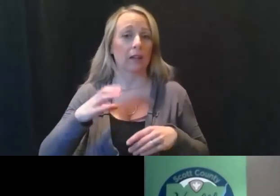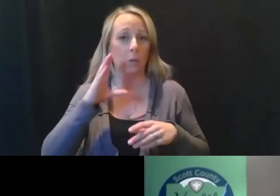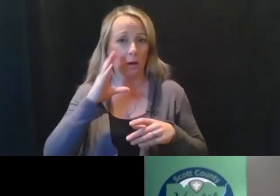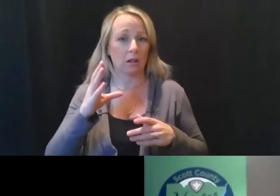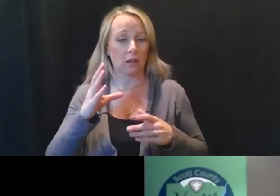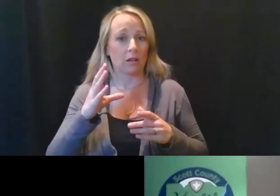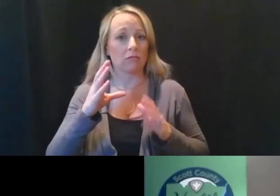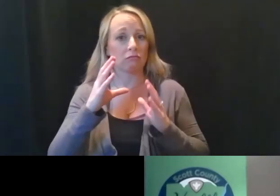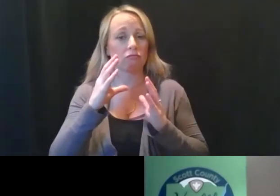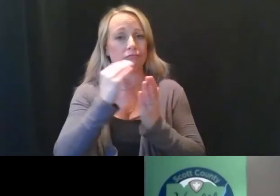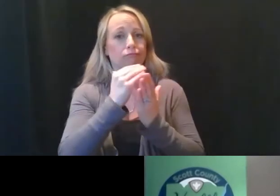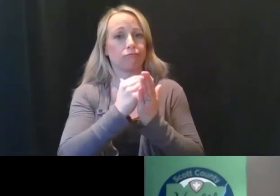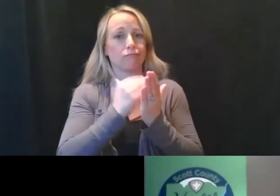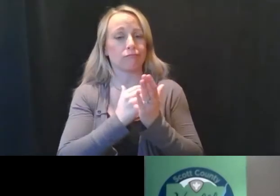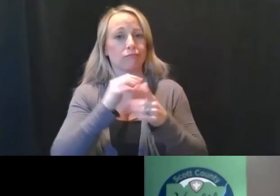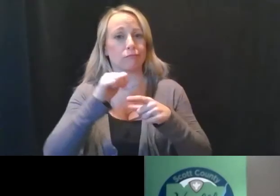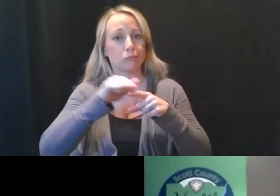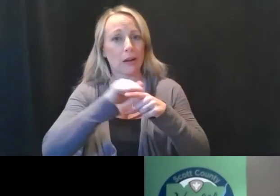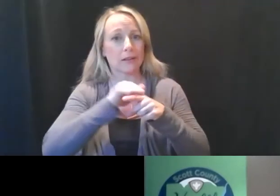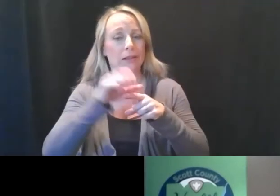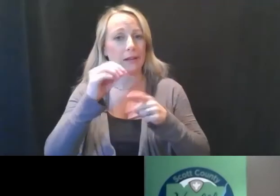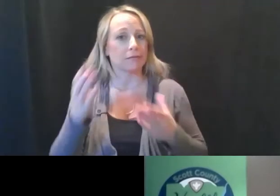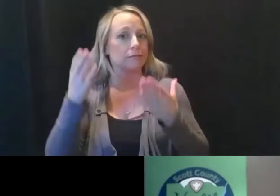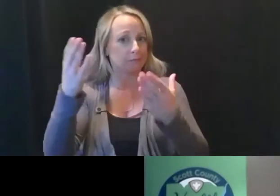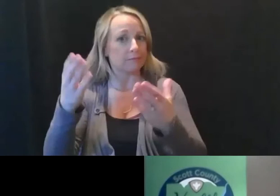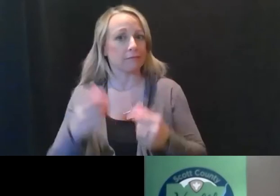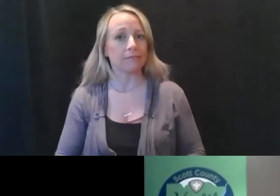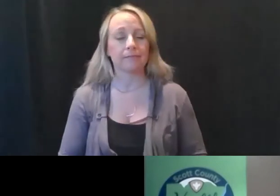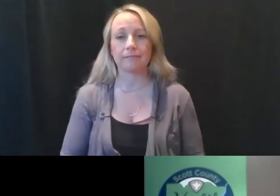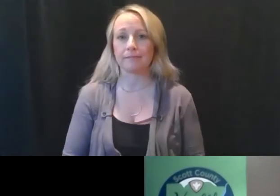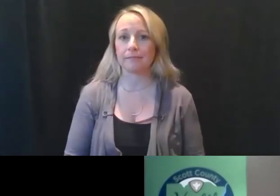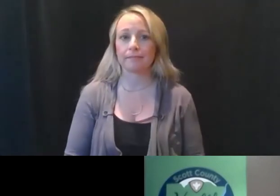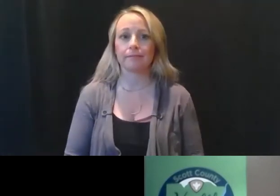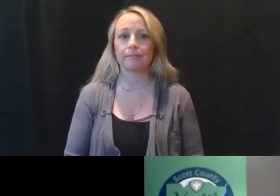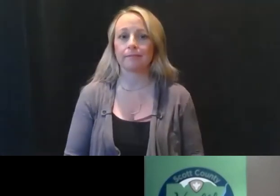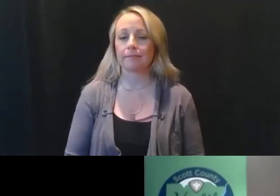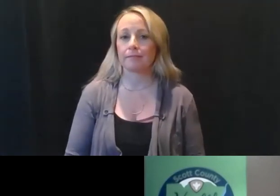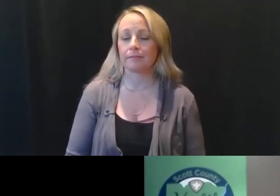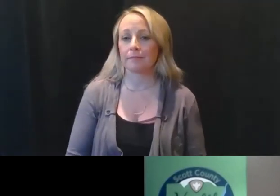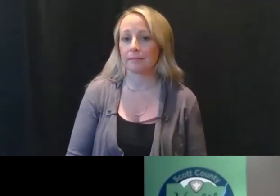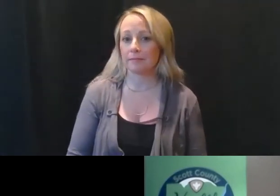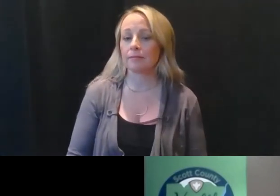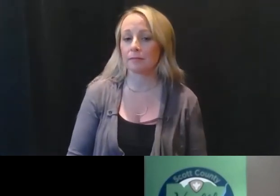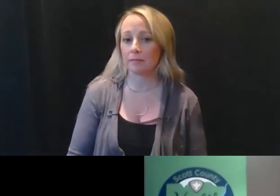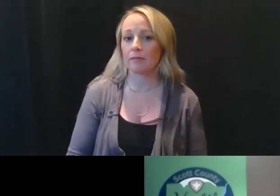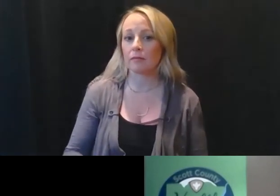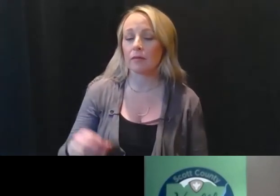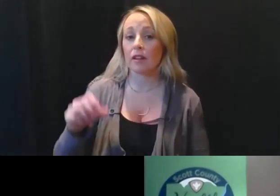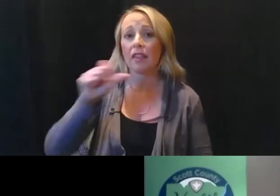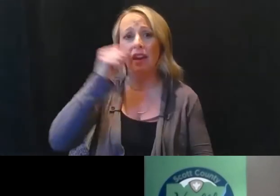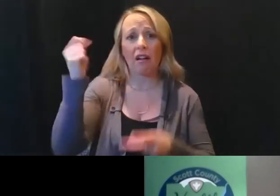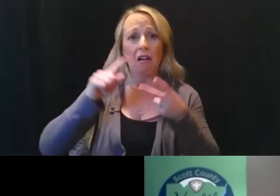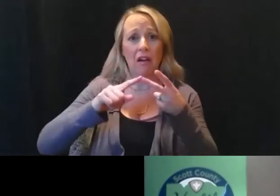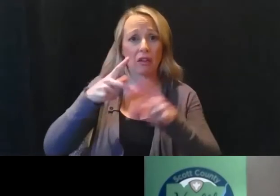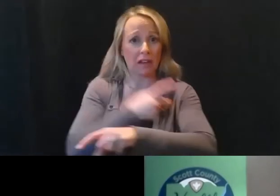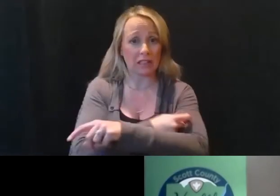already recommended. Okay, thank you. The Moderna vaccine is expected to be approved